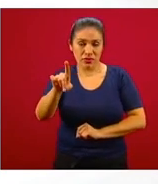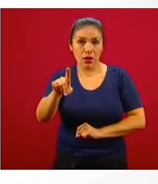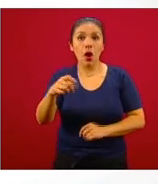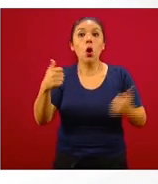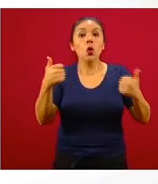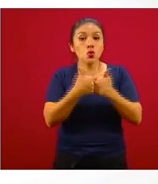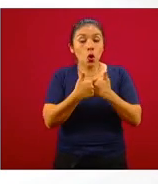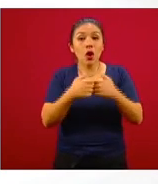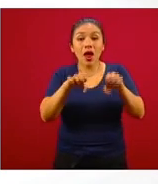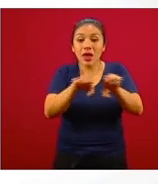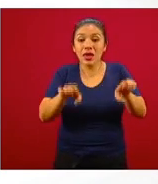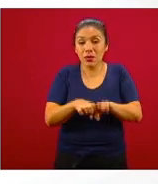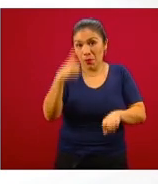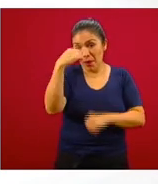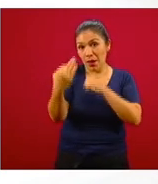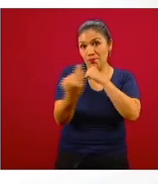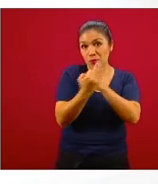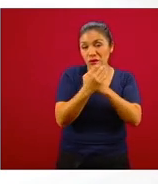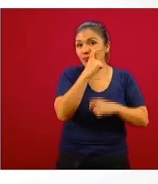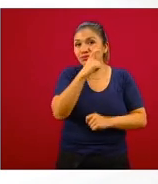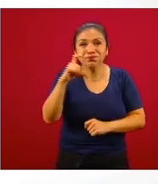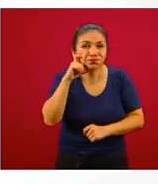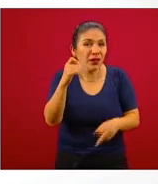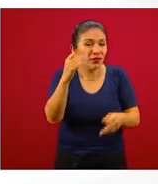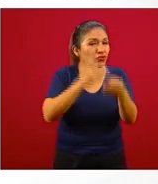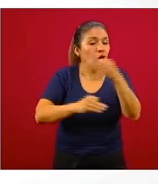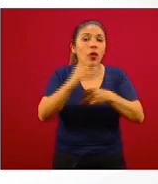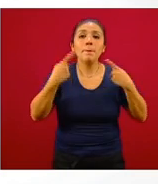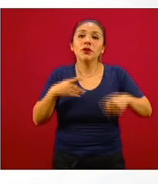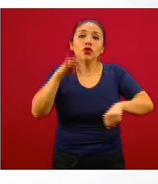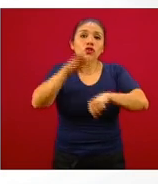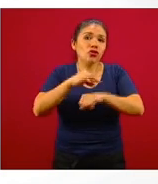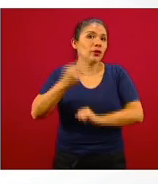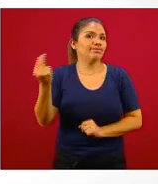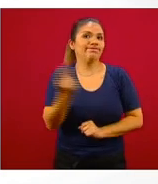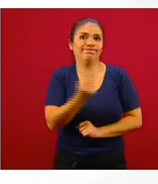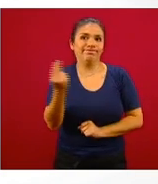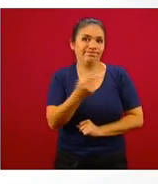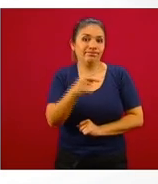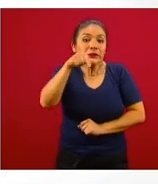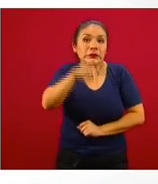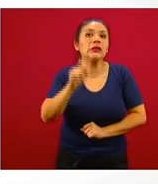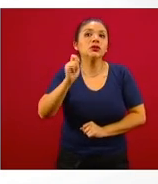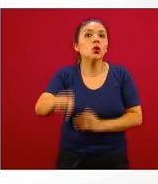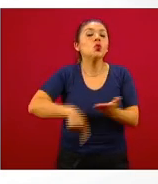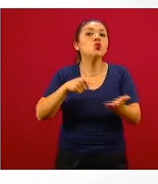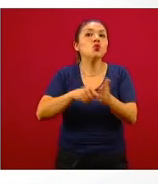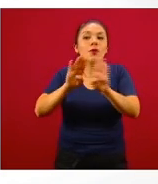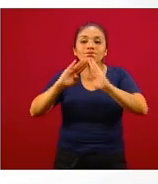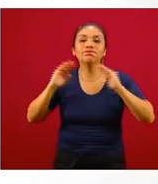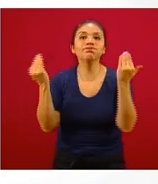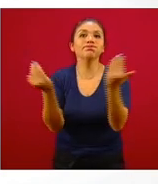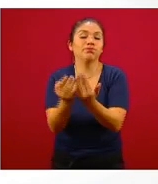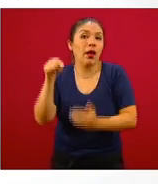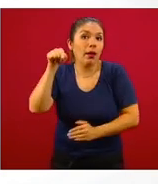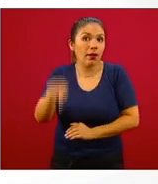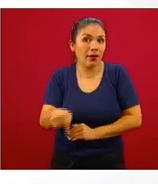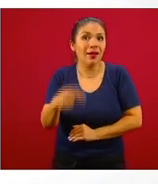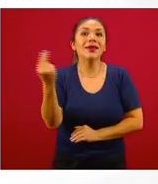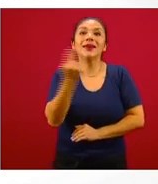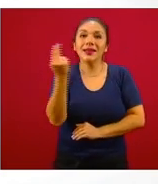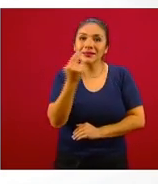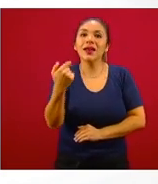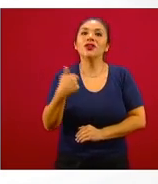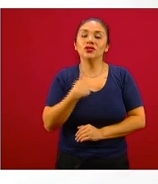would also have personal protective equipment that would be required by these doctors because these are isolated